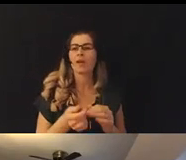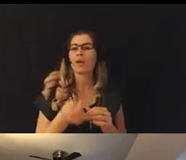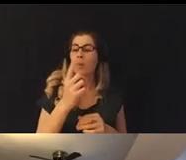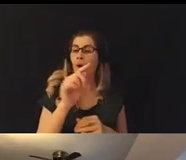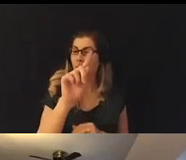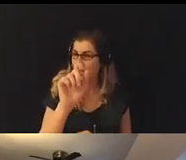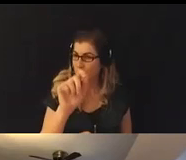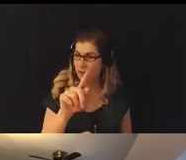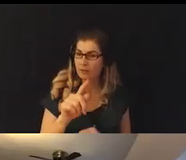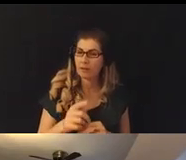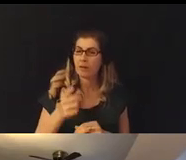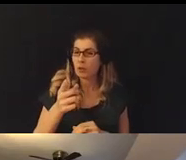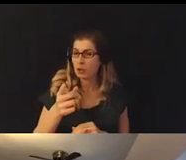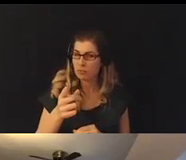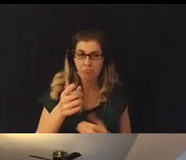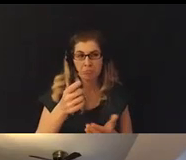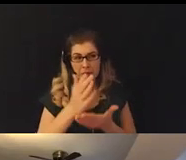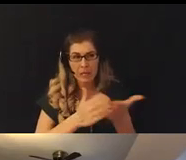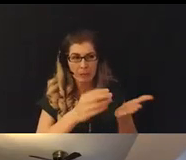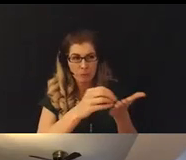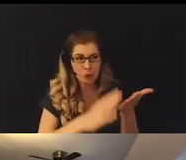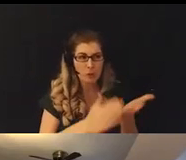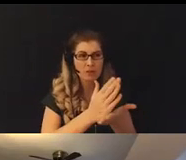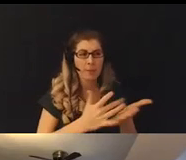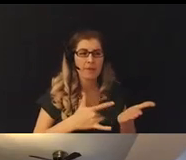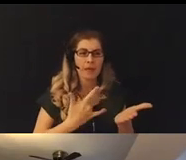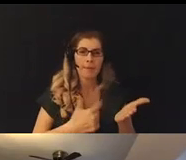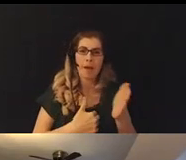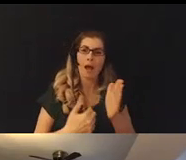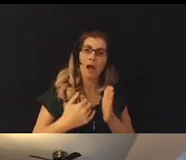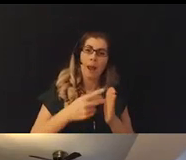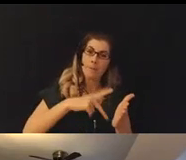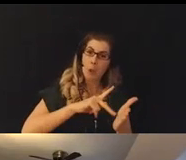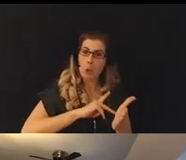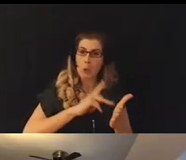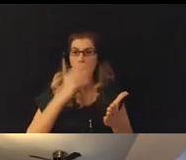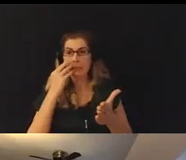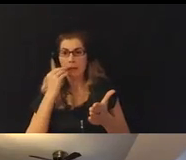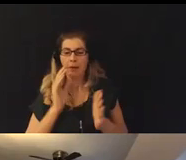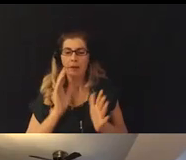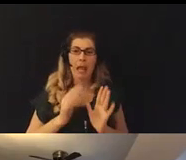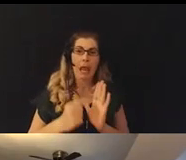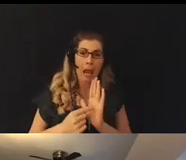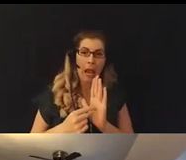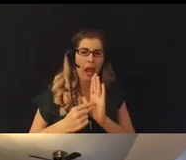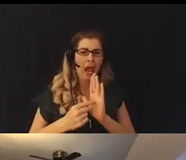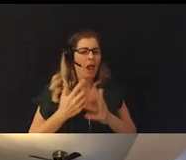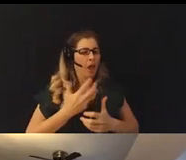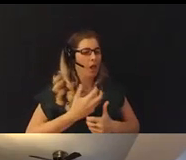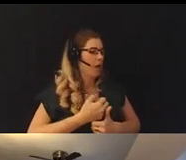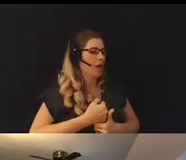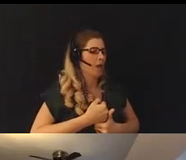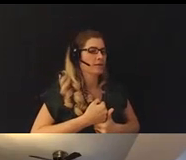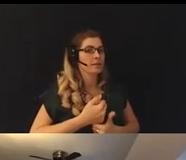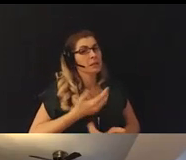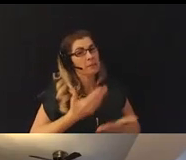around, do you have students who don't really want to share their personal experiences in assignments? And maybe that has to do